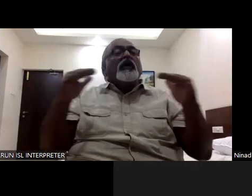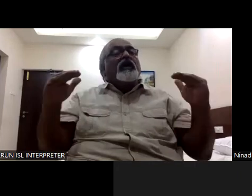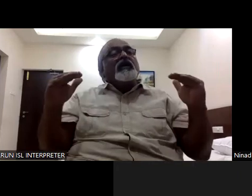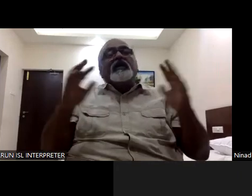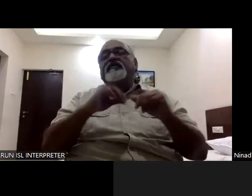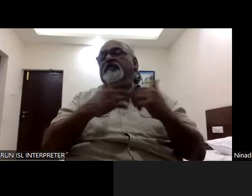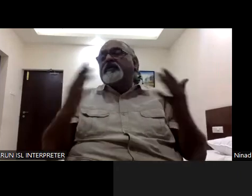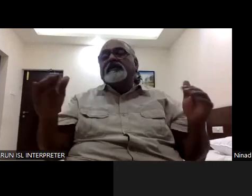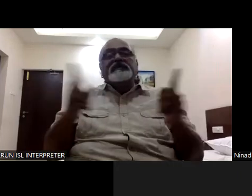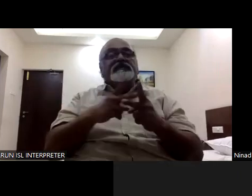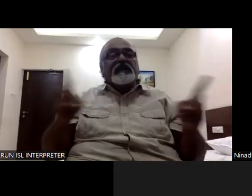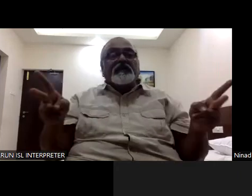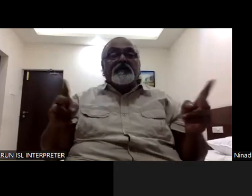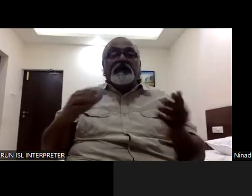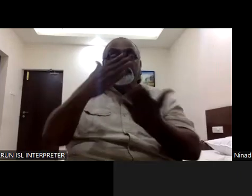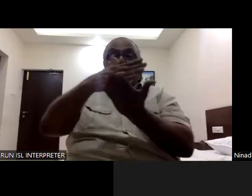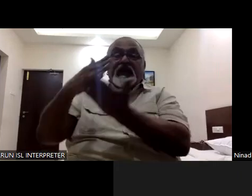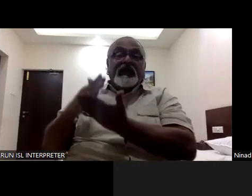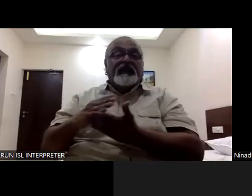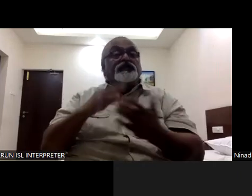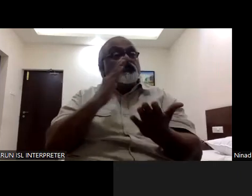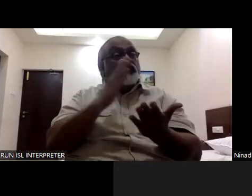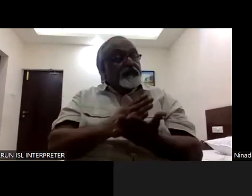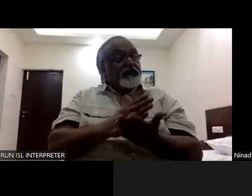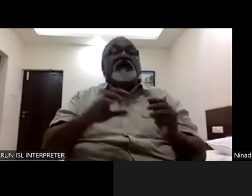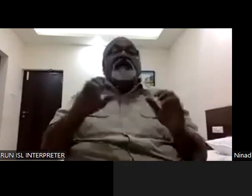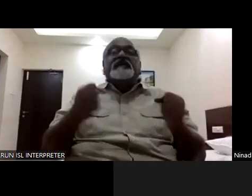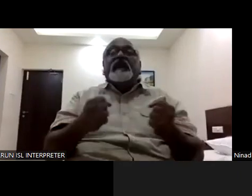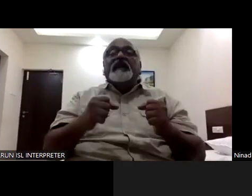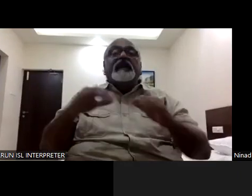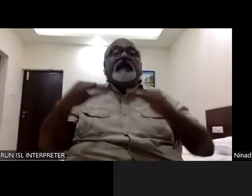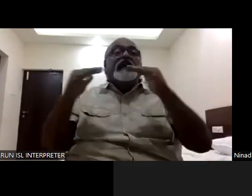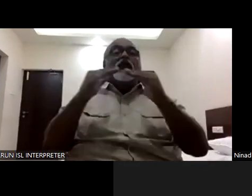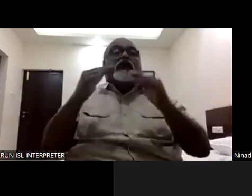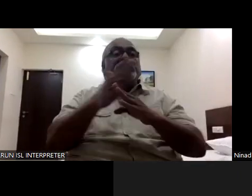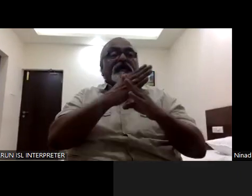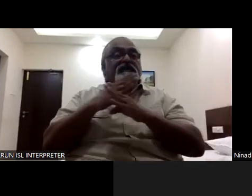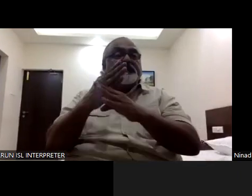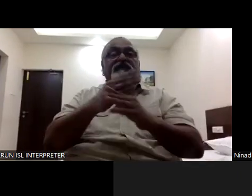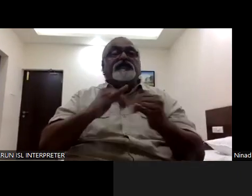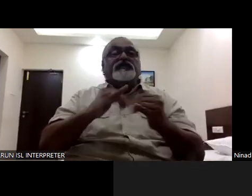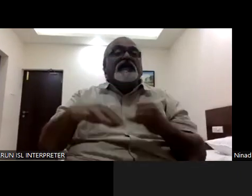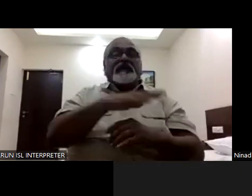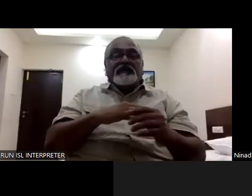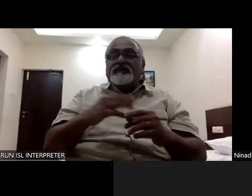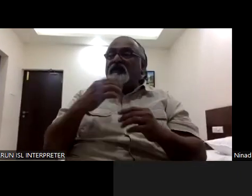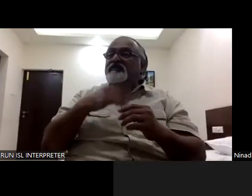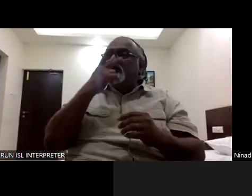to persons with visual impairment, and they are happily, successfully living their lives. And,